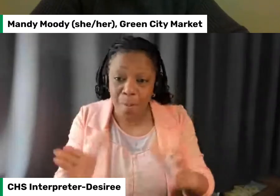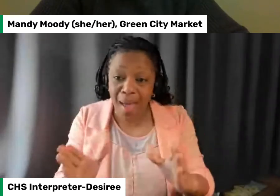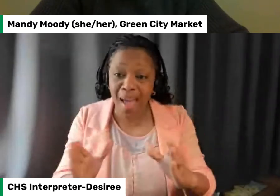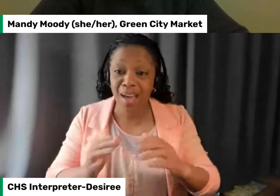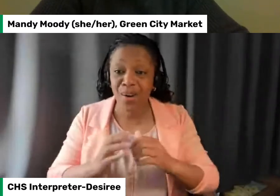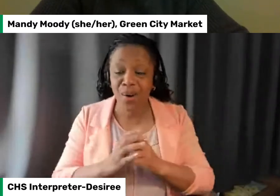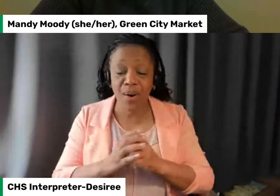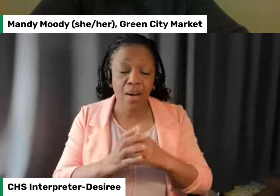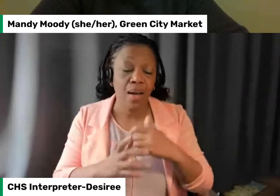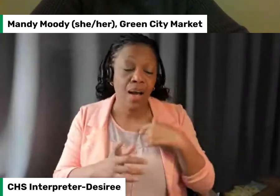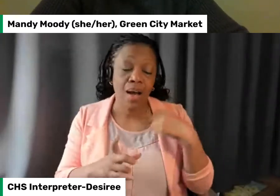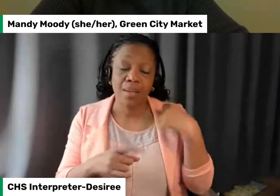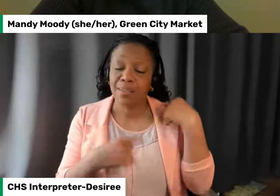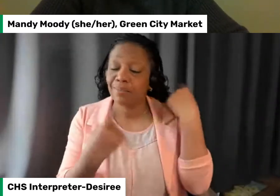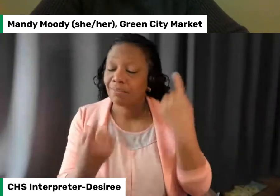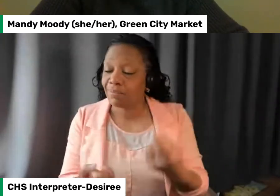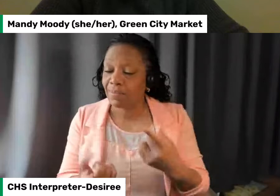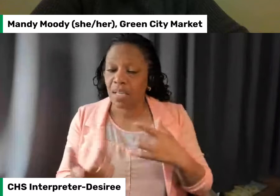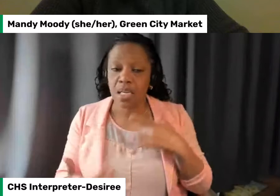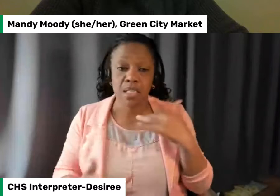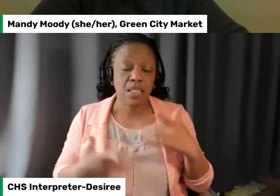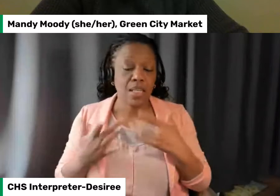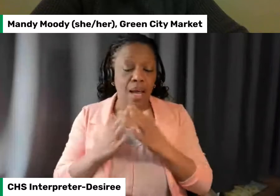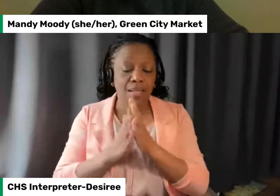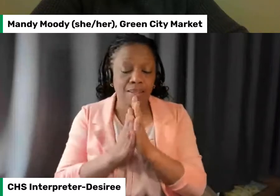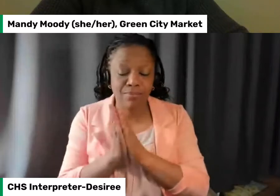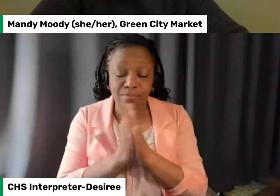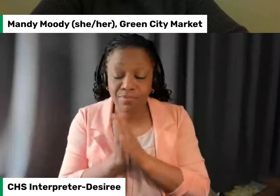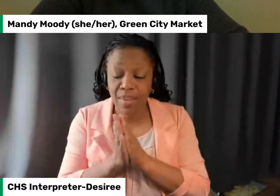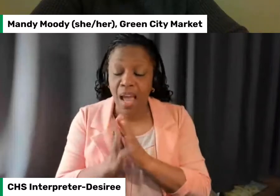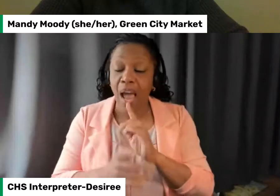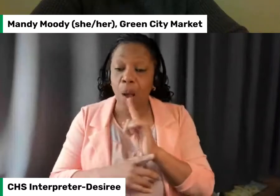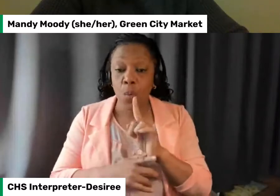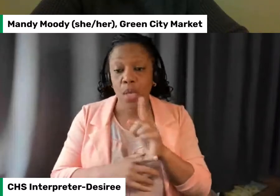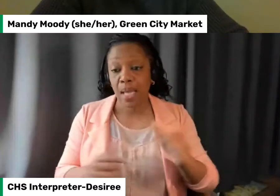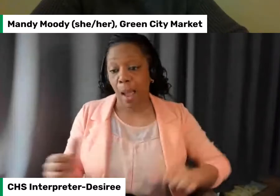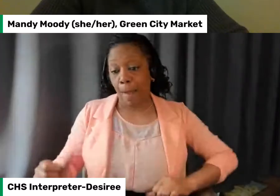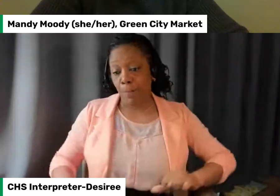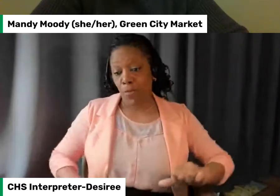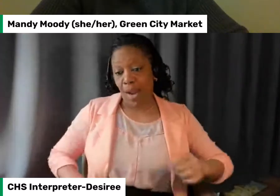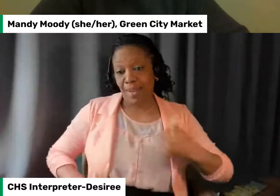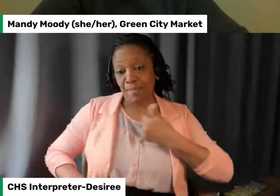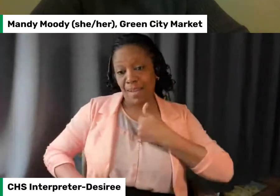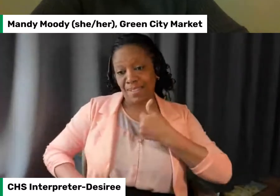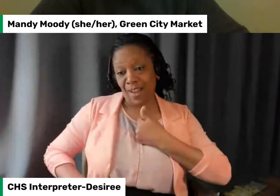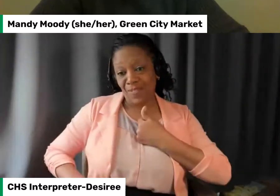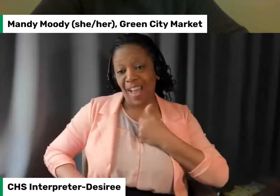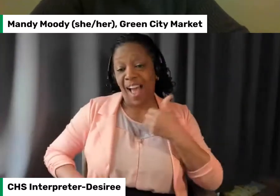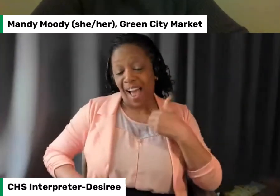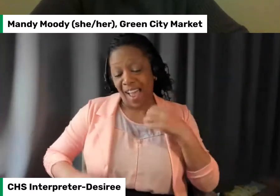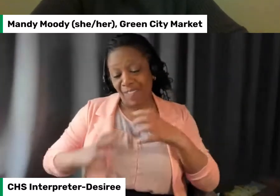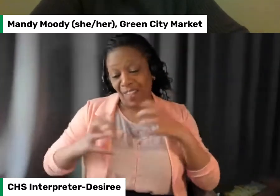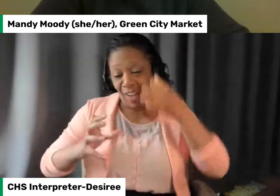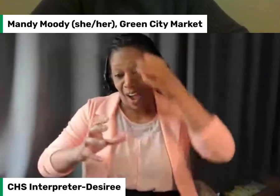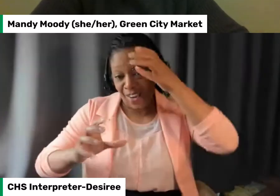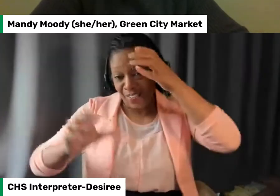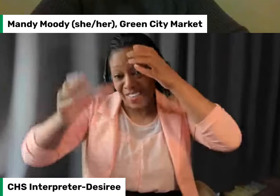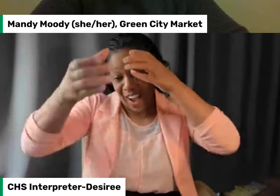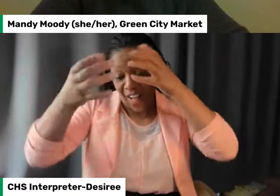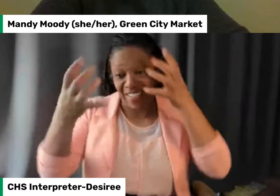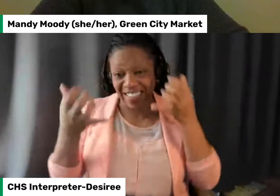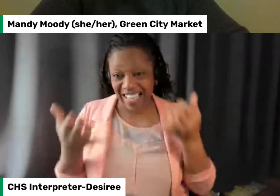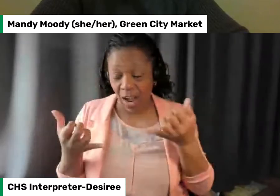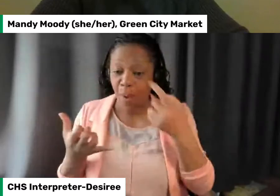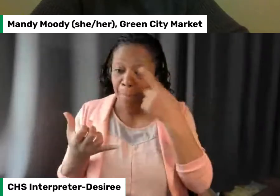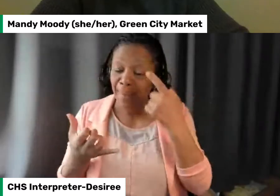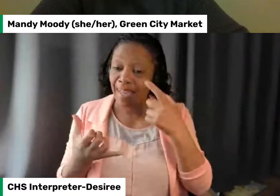so excited and I'm tooting my own horn, a wealth of knowledge now, because I'm sitting in a